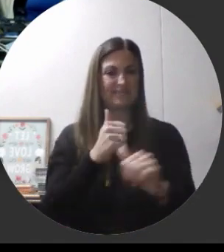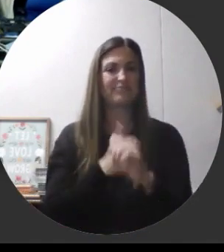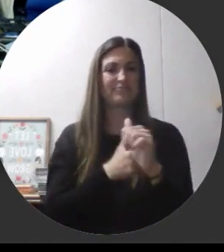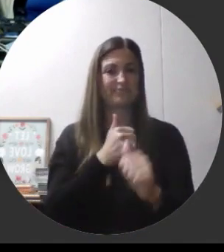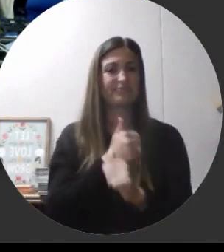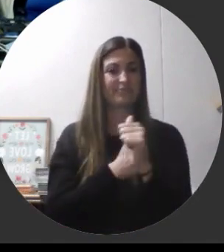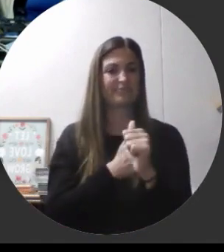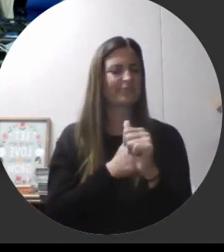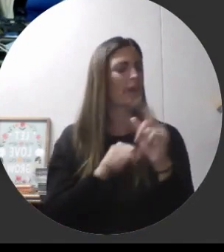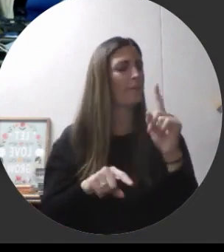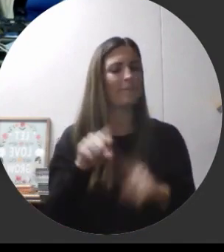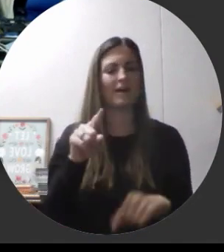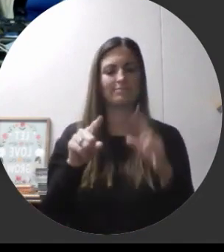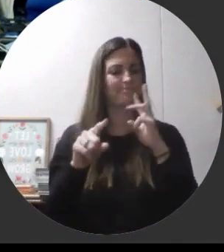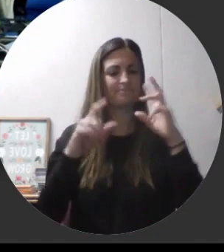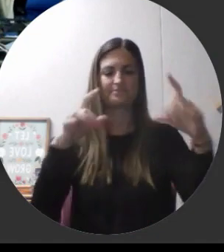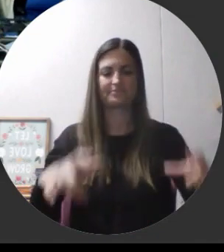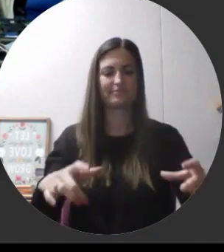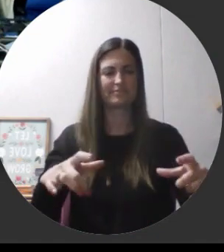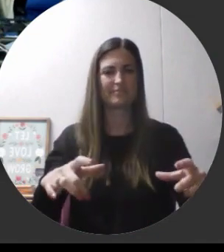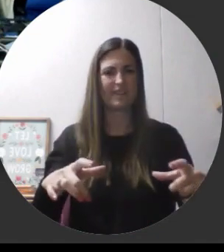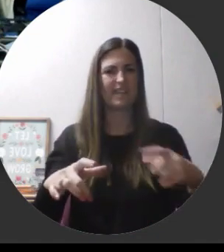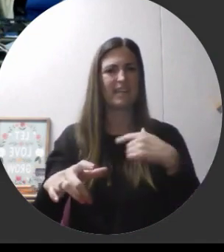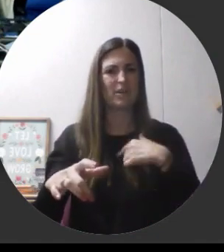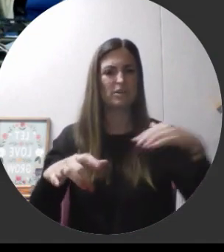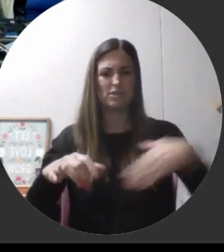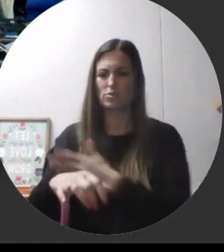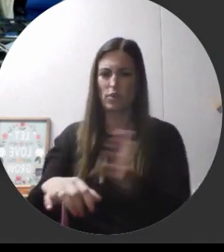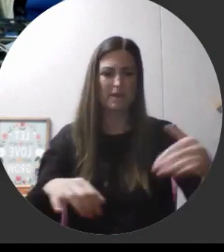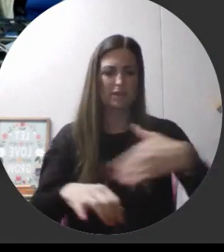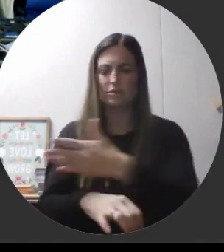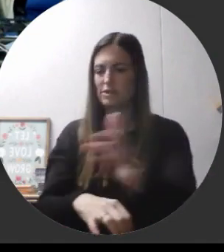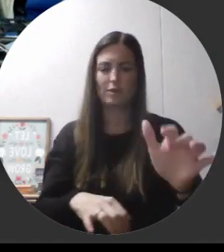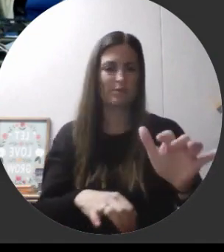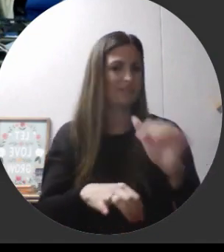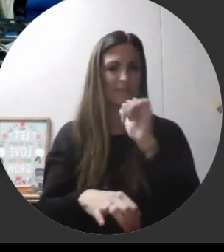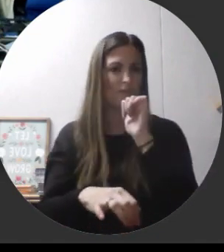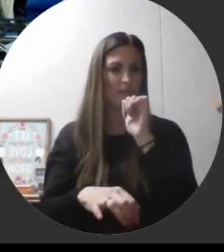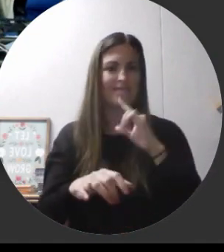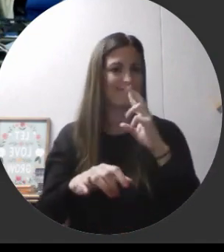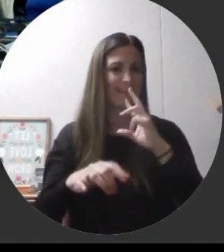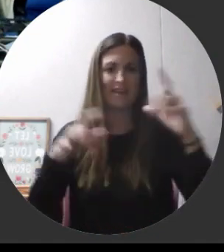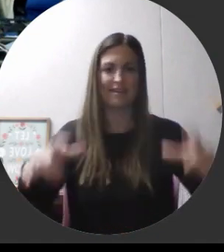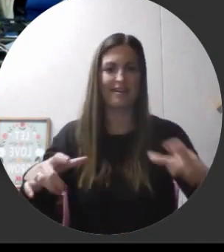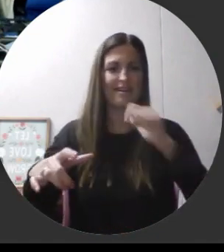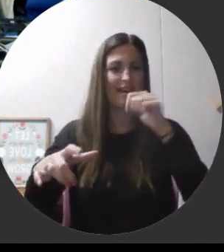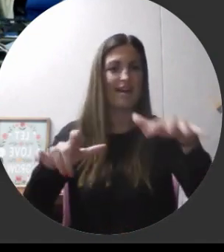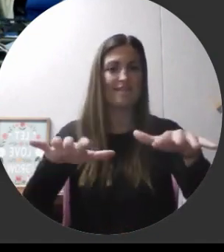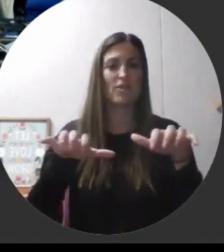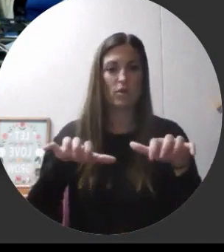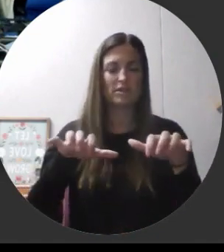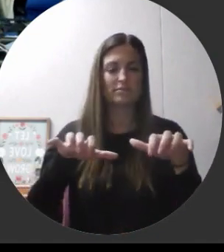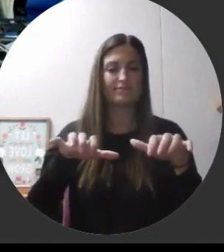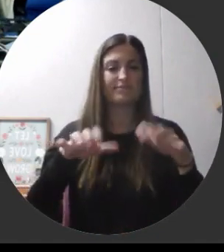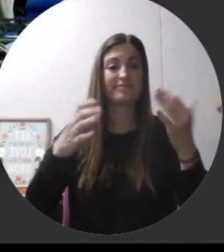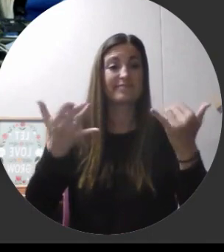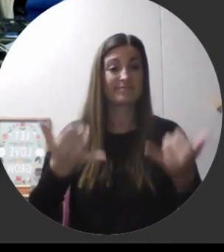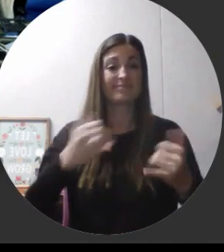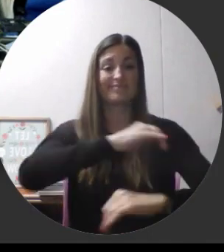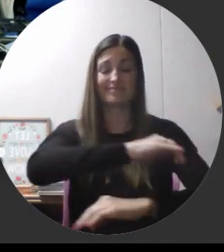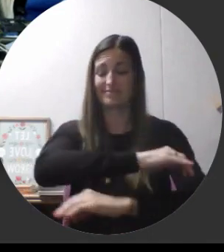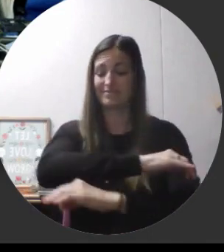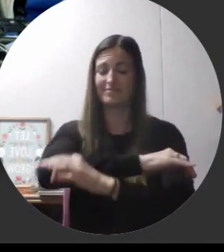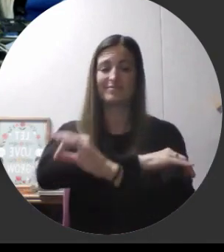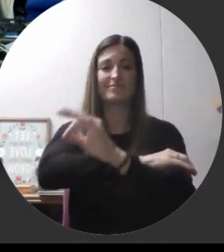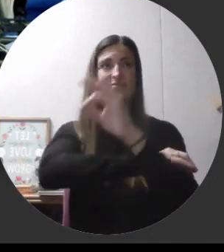to freeze over because Crusoe's hunger pains kept him swimming around urgently. Dawn came, and the sun rose and climbed in the sky and